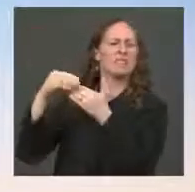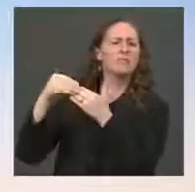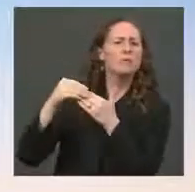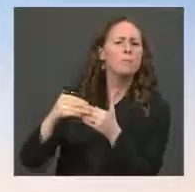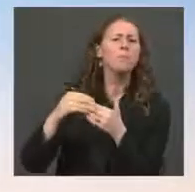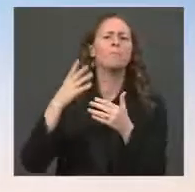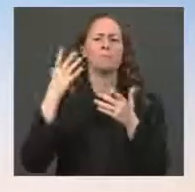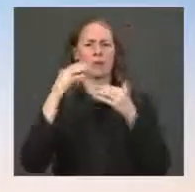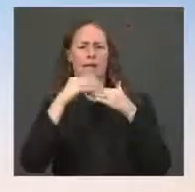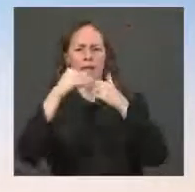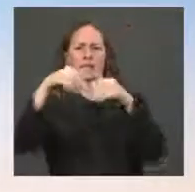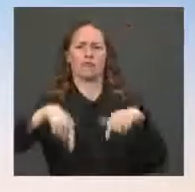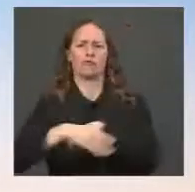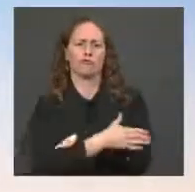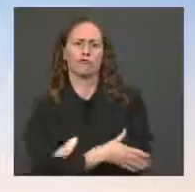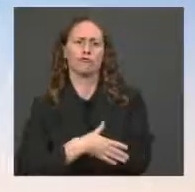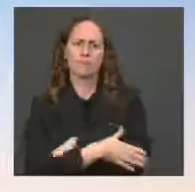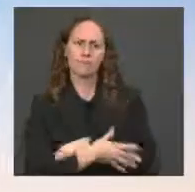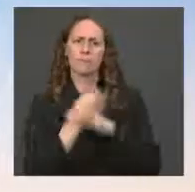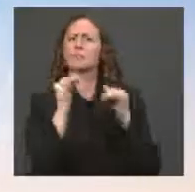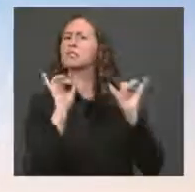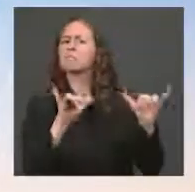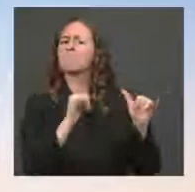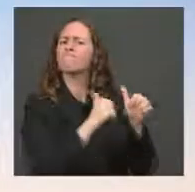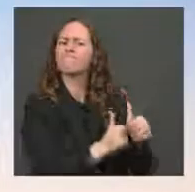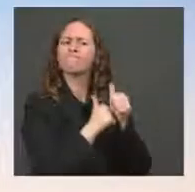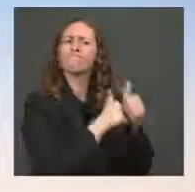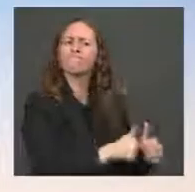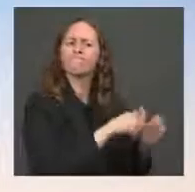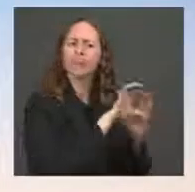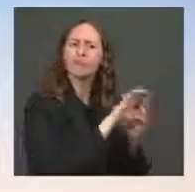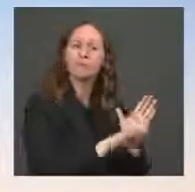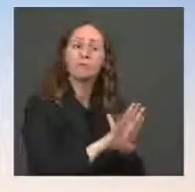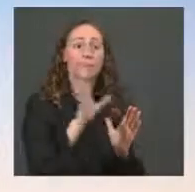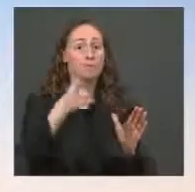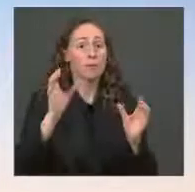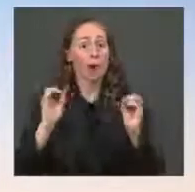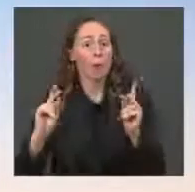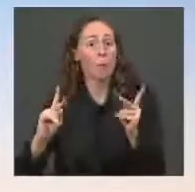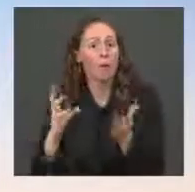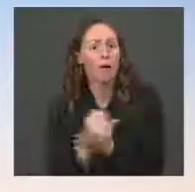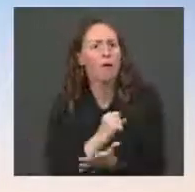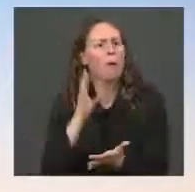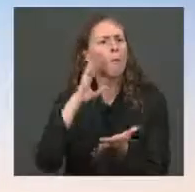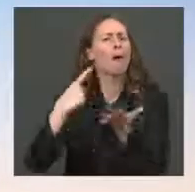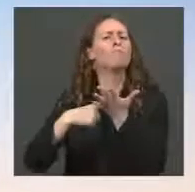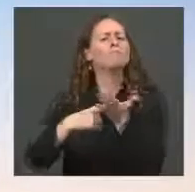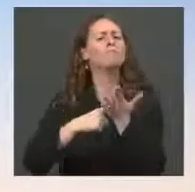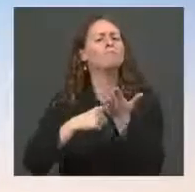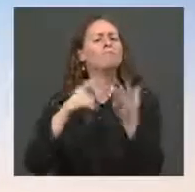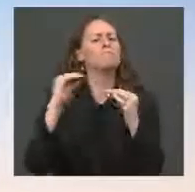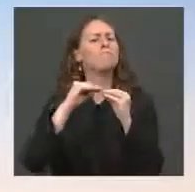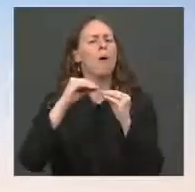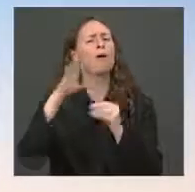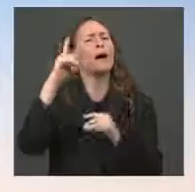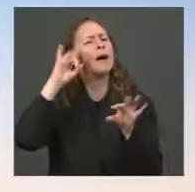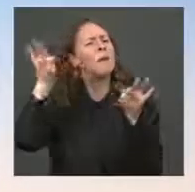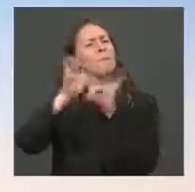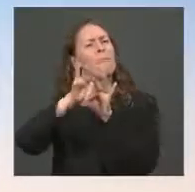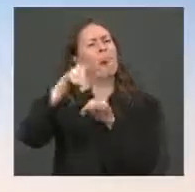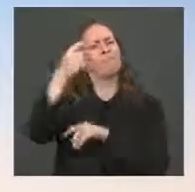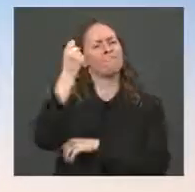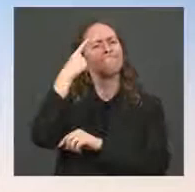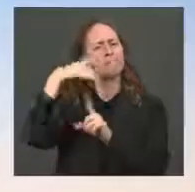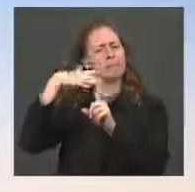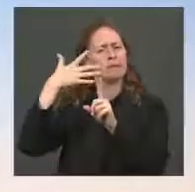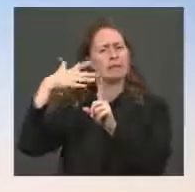our Constitution. Since you gave me the opportunity, I just wanted to add, I think it's important to consider some of the context, key